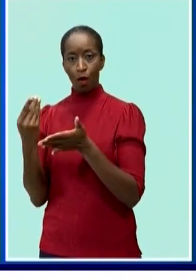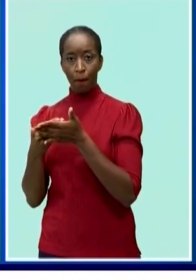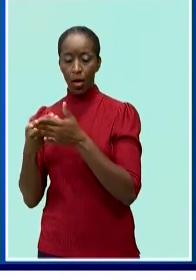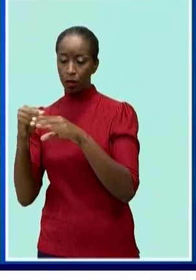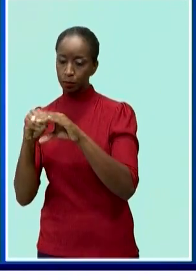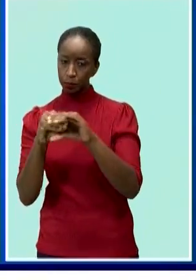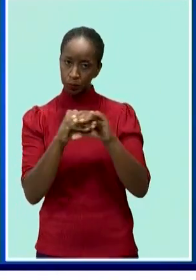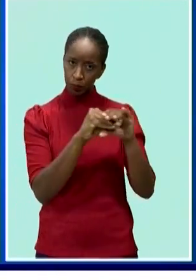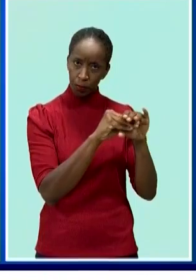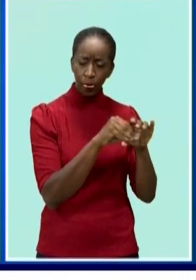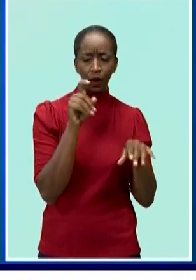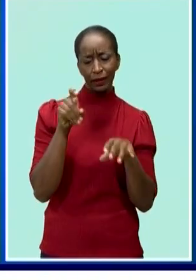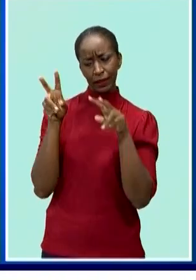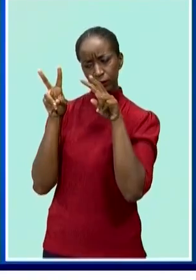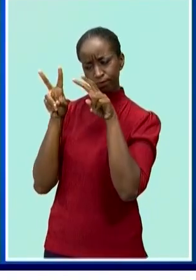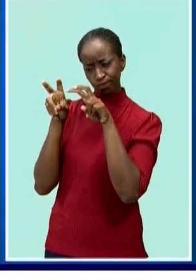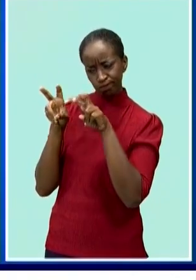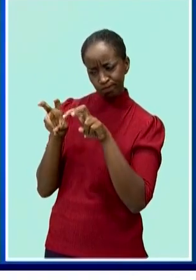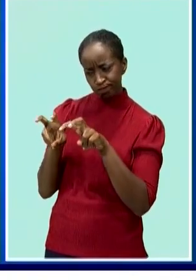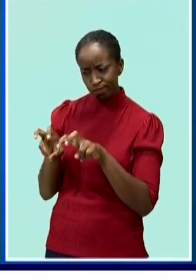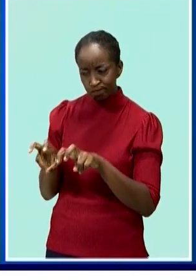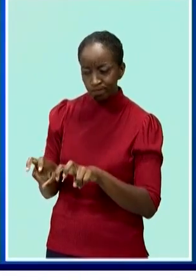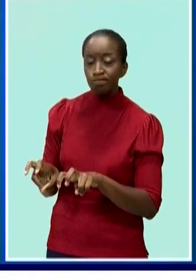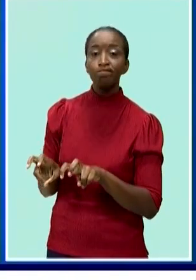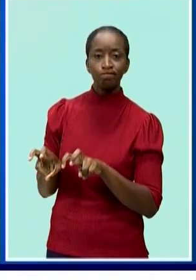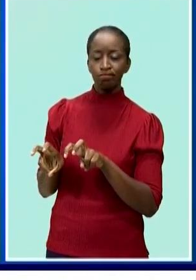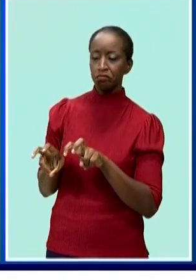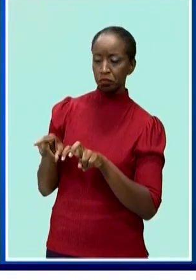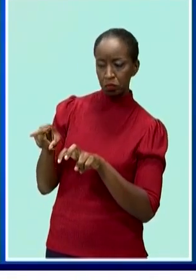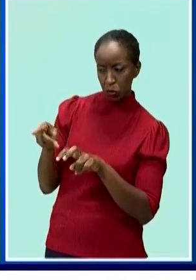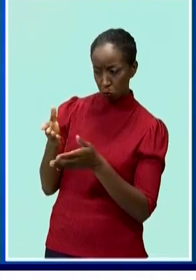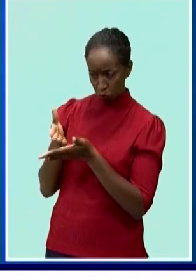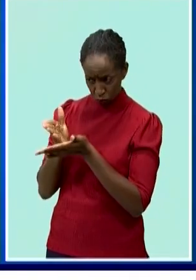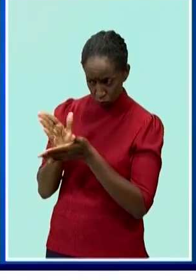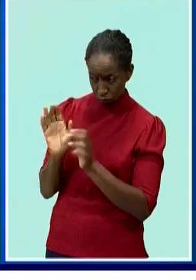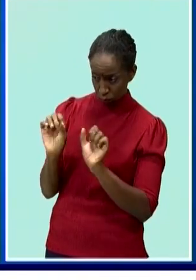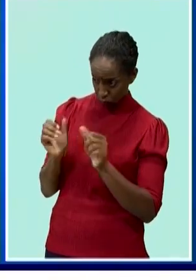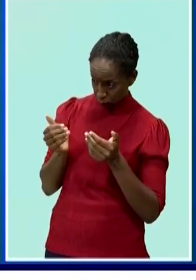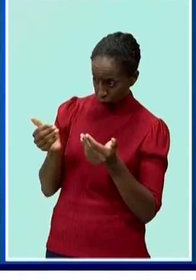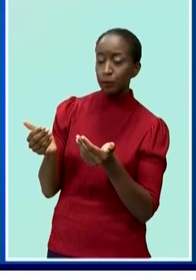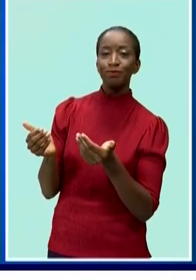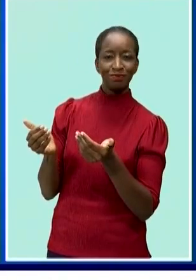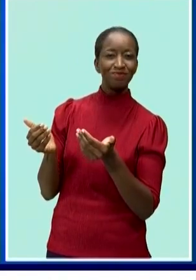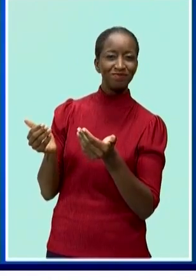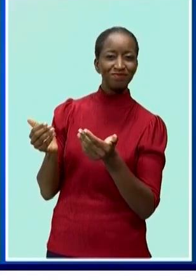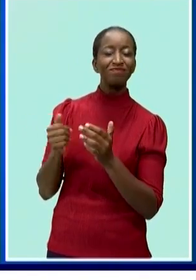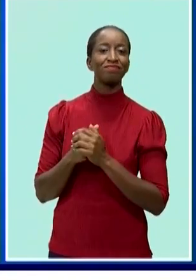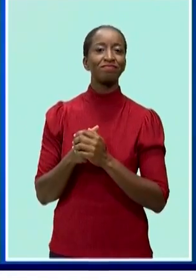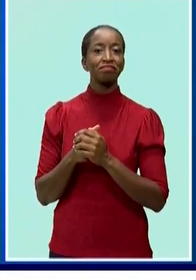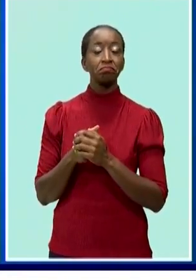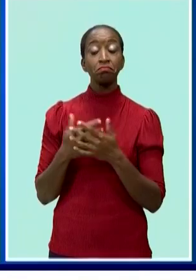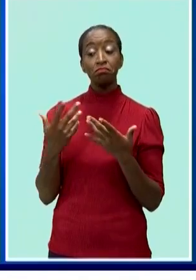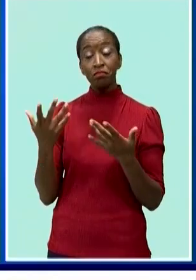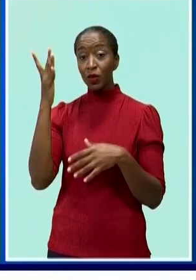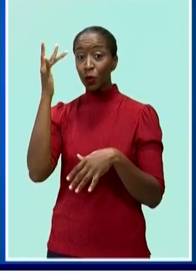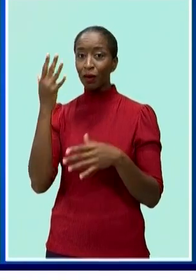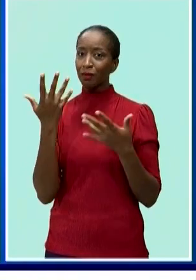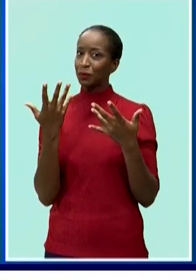ownership. This is especially important, sir, as we have individuals who are engaged in funding terrorism and